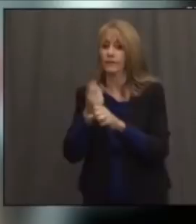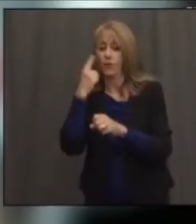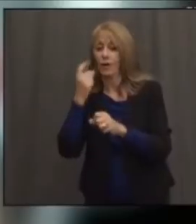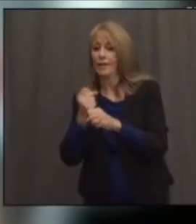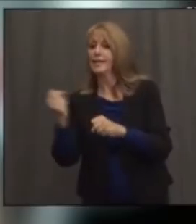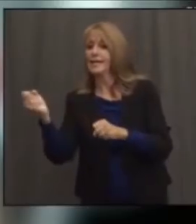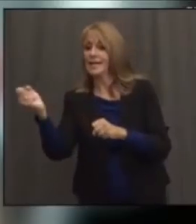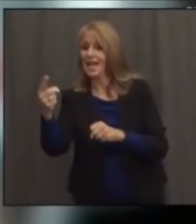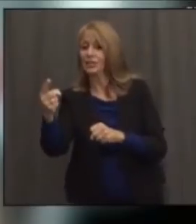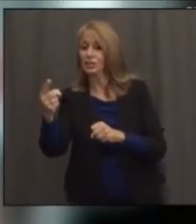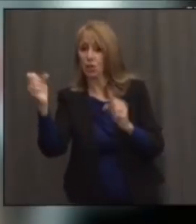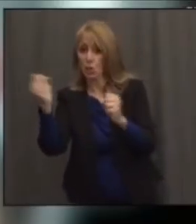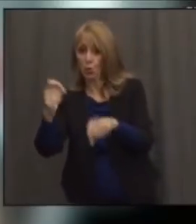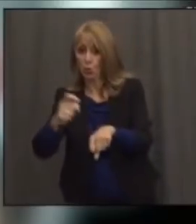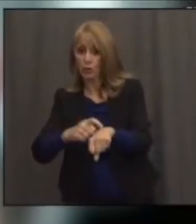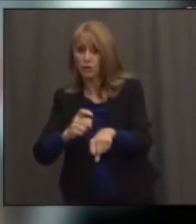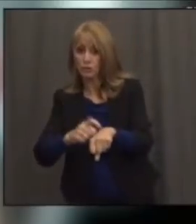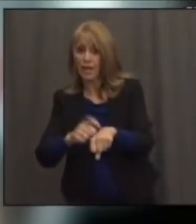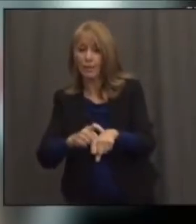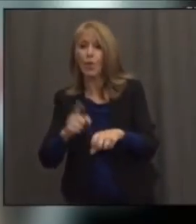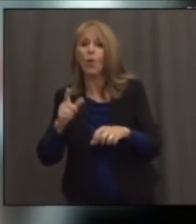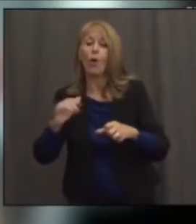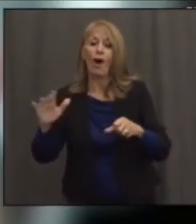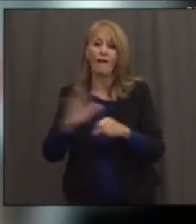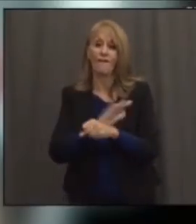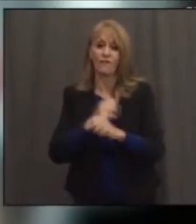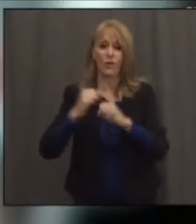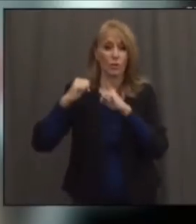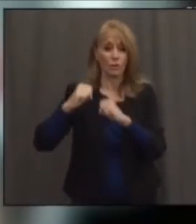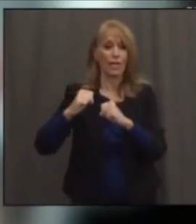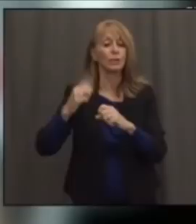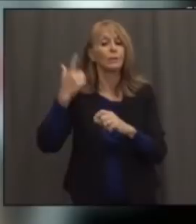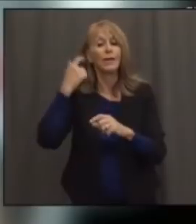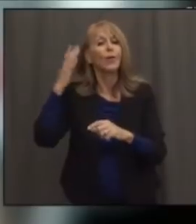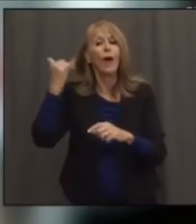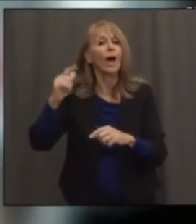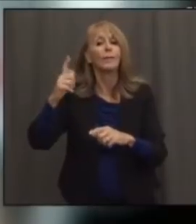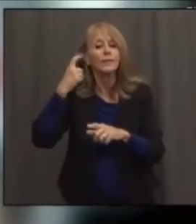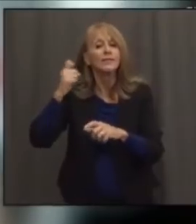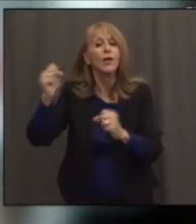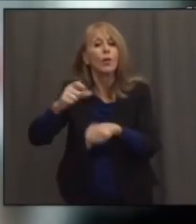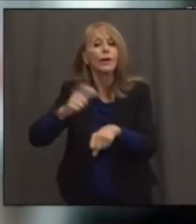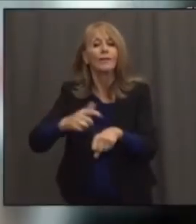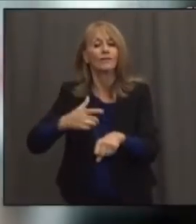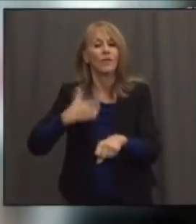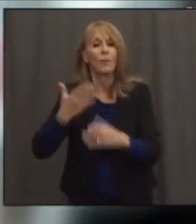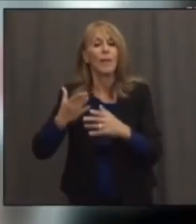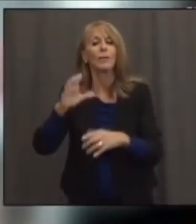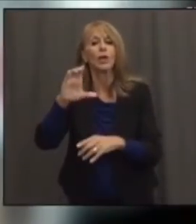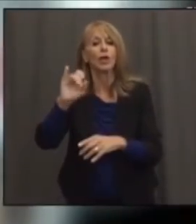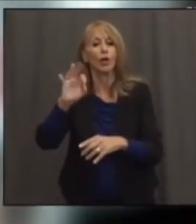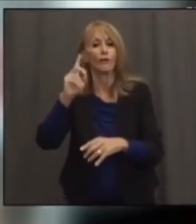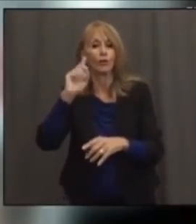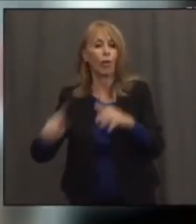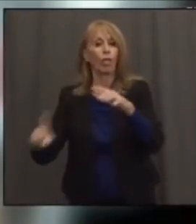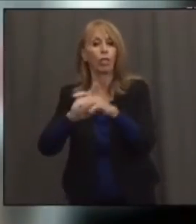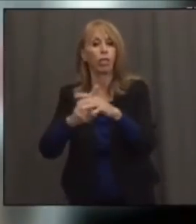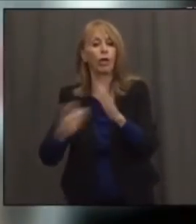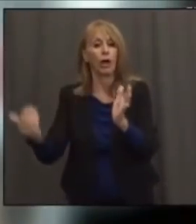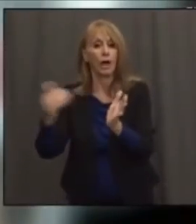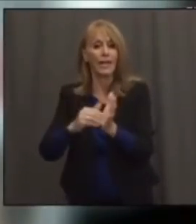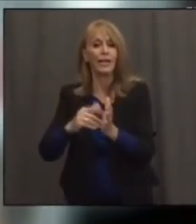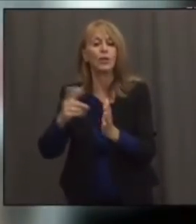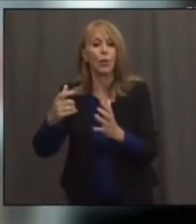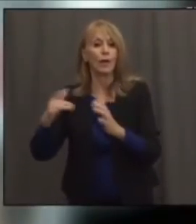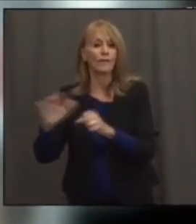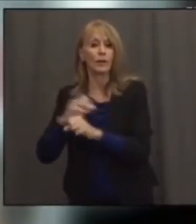2021-2022 COVID season as they get into December and January and February, when COVID's more likely to circulate at higher levels, with higher levels of protection and